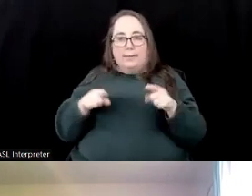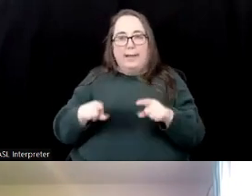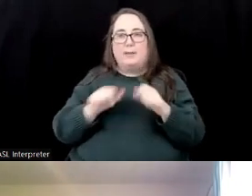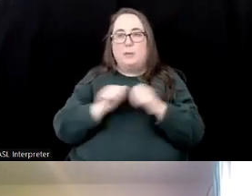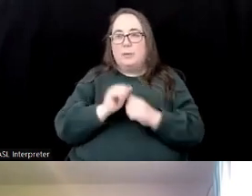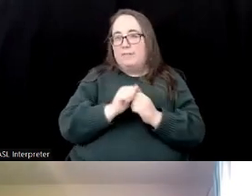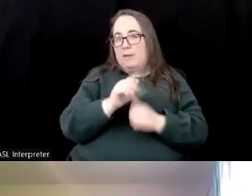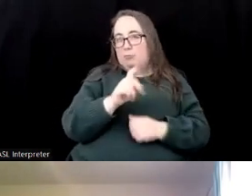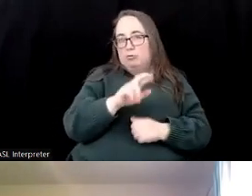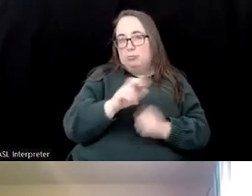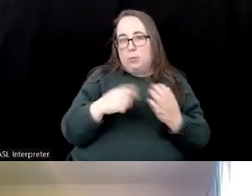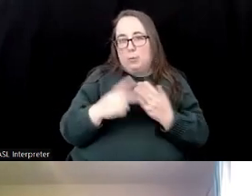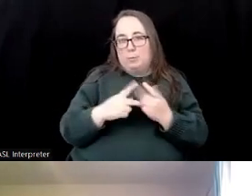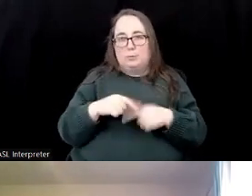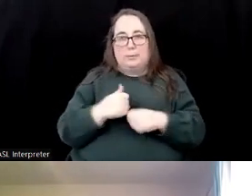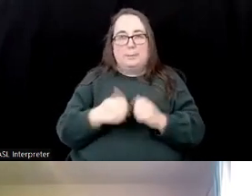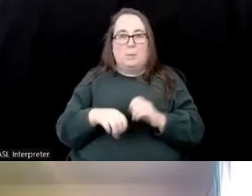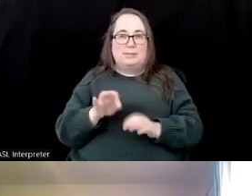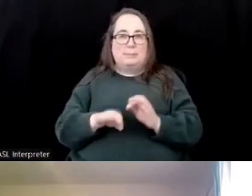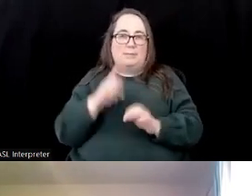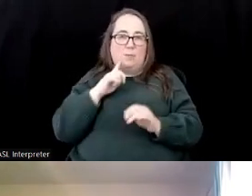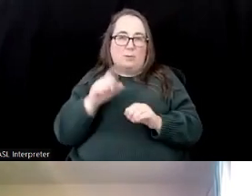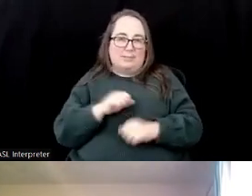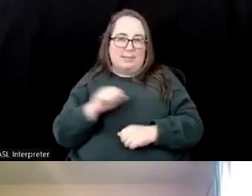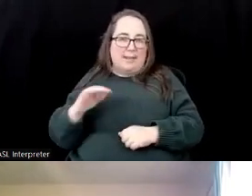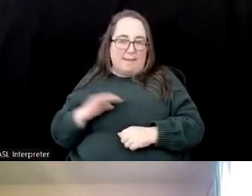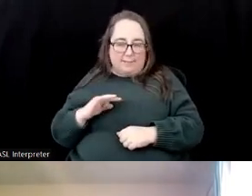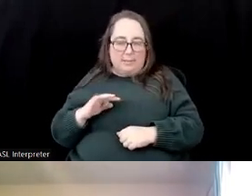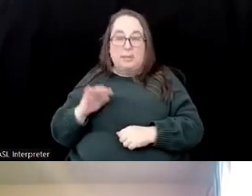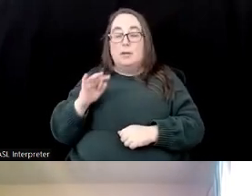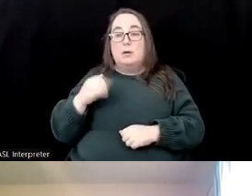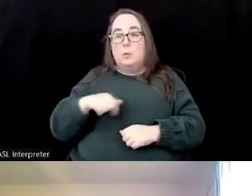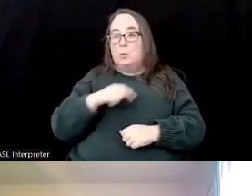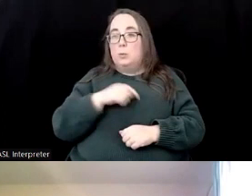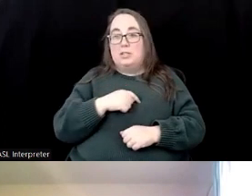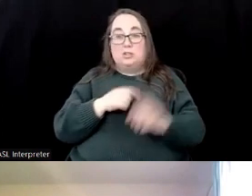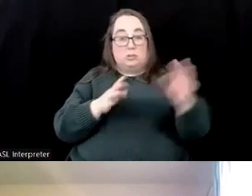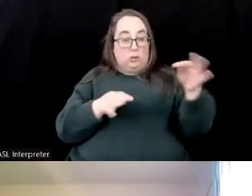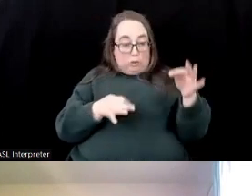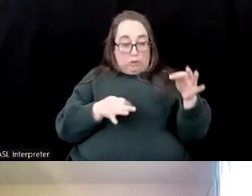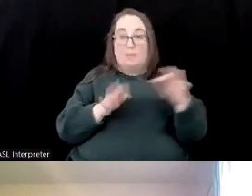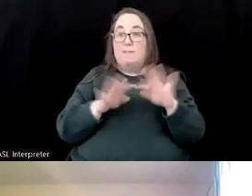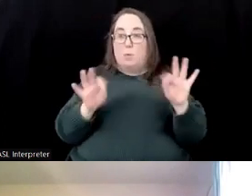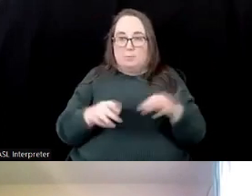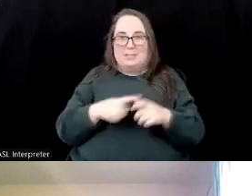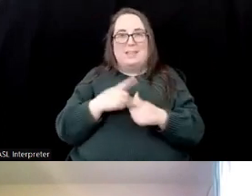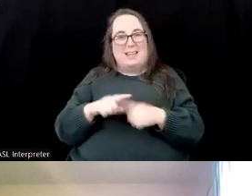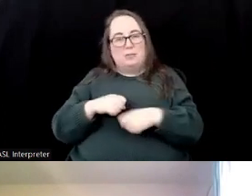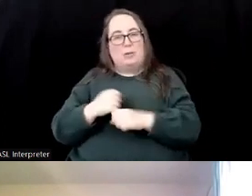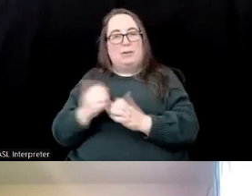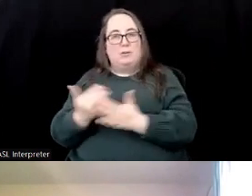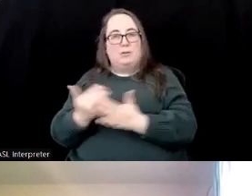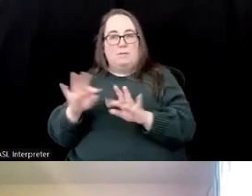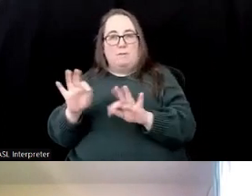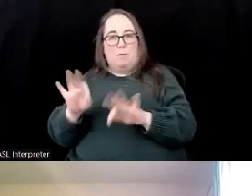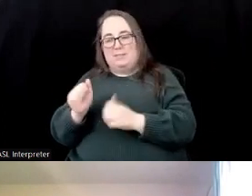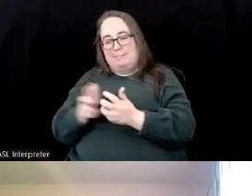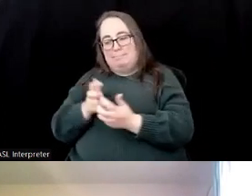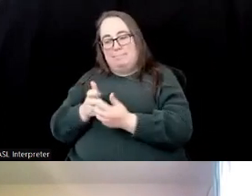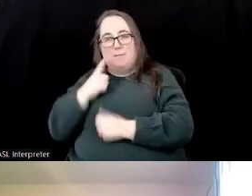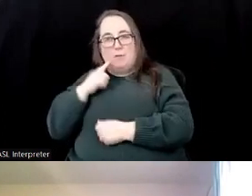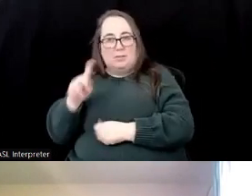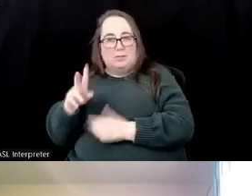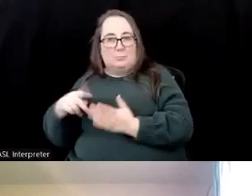voucher program to simplify it for staff. So we just took the voucher forms and we created new forms specifically for this program.